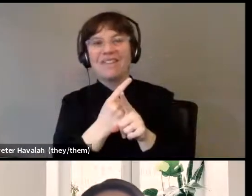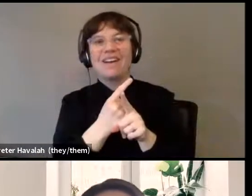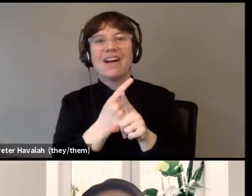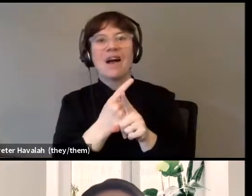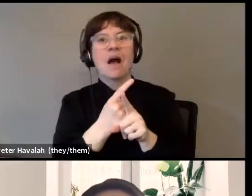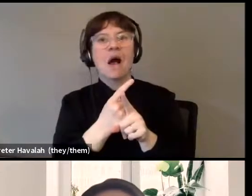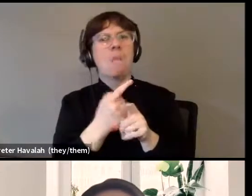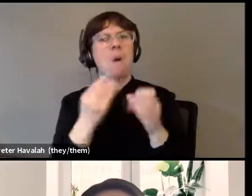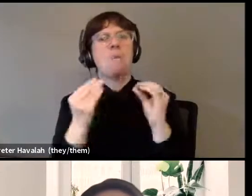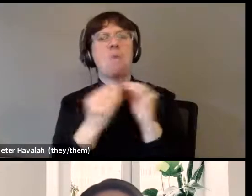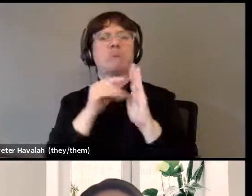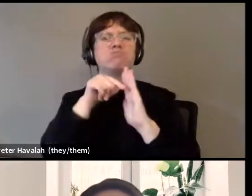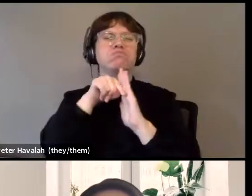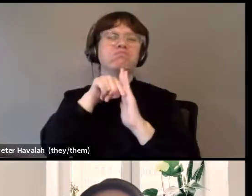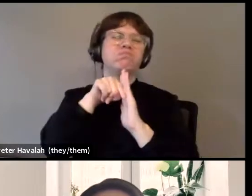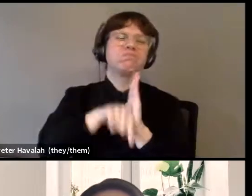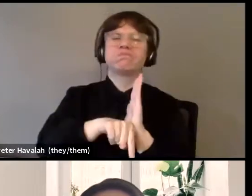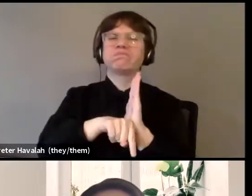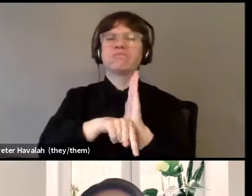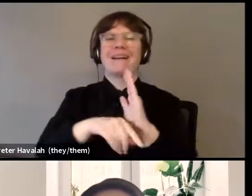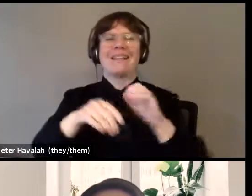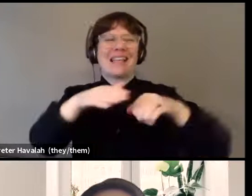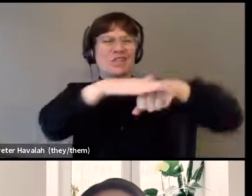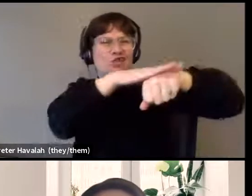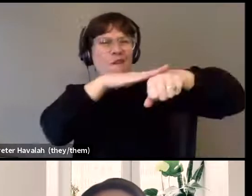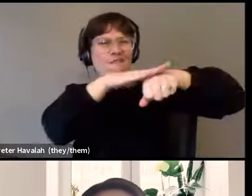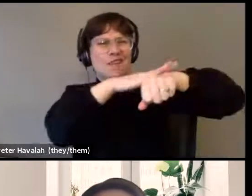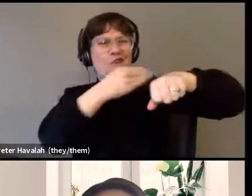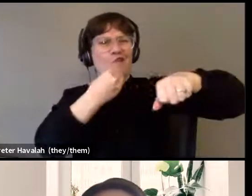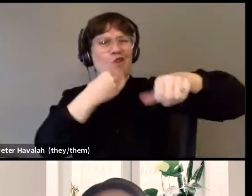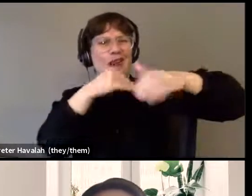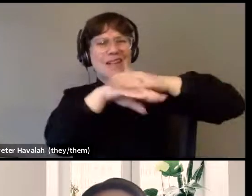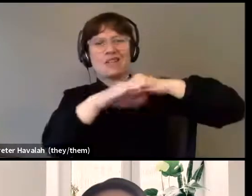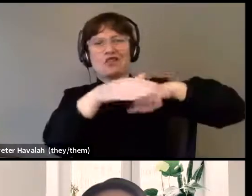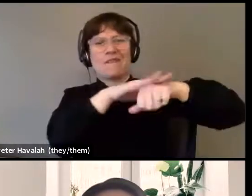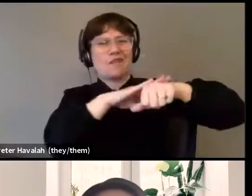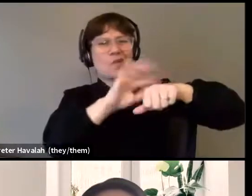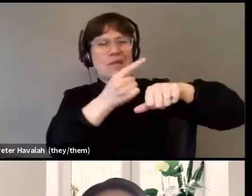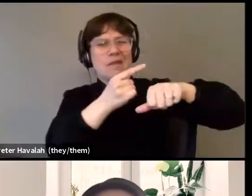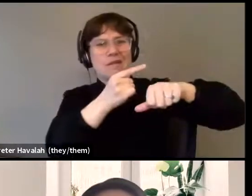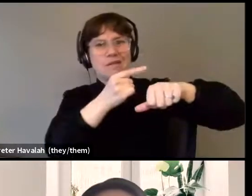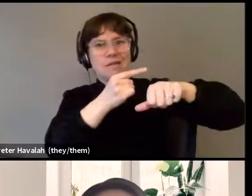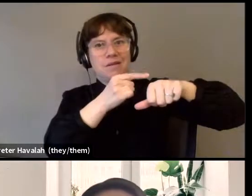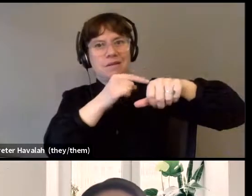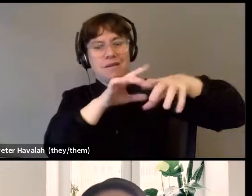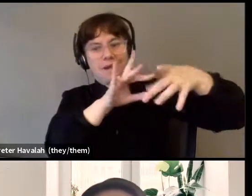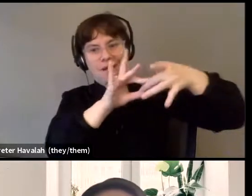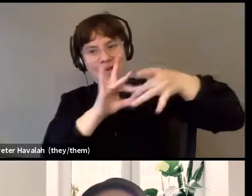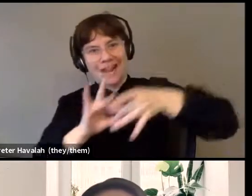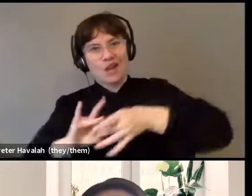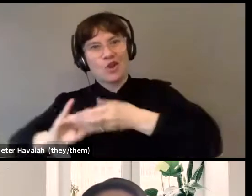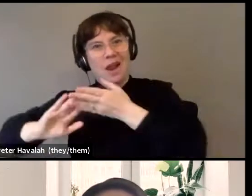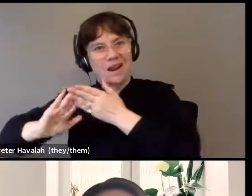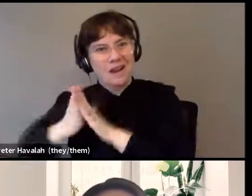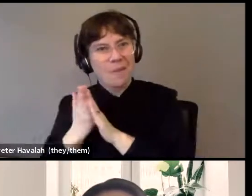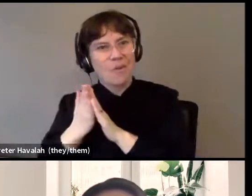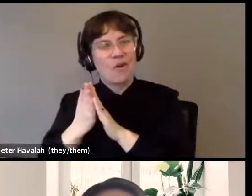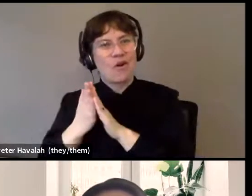goes so much deeper than that. A grocery store is part of a neighborhood's built